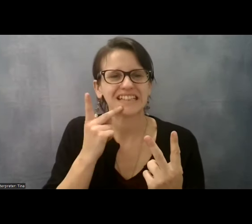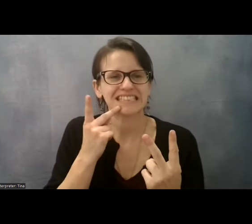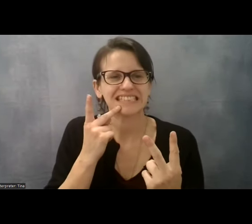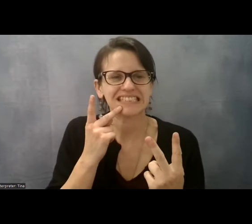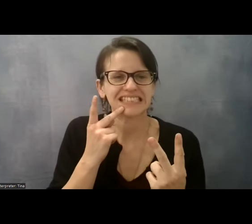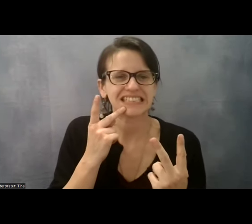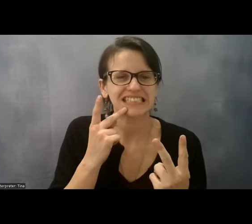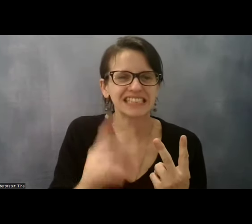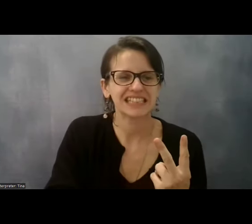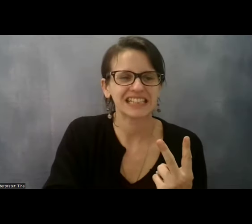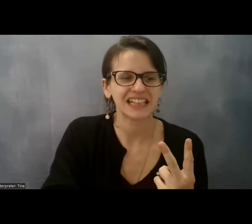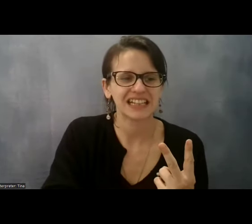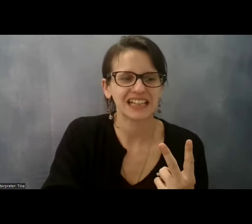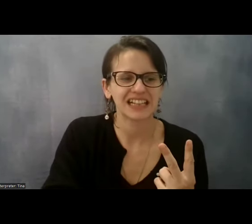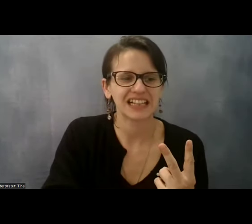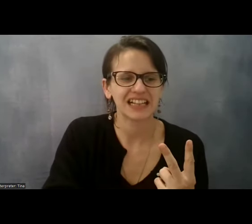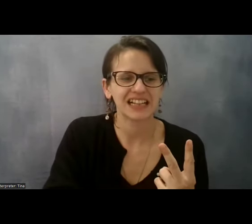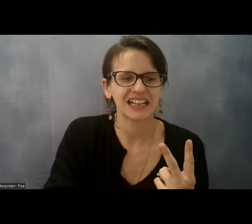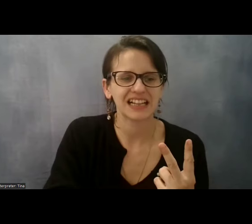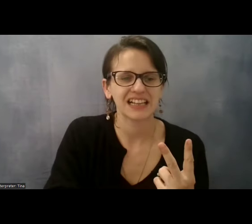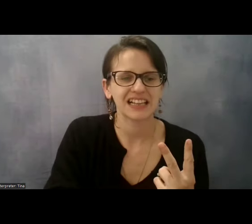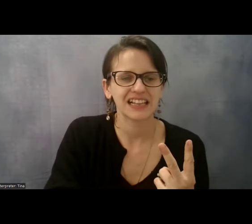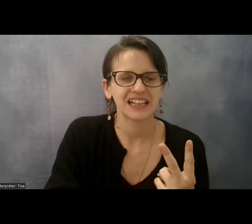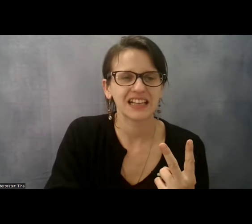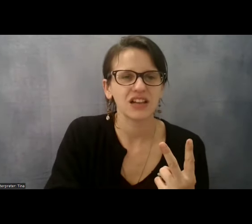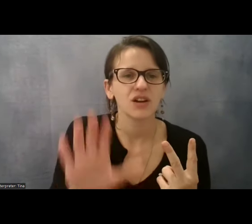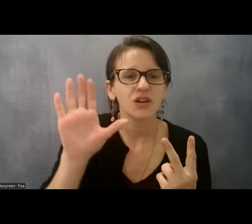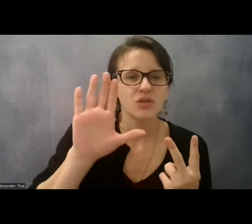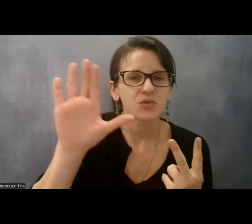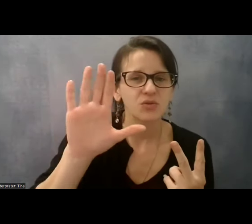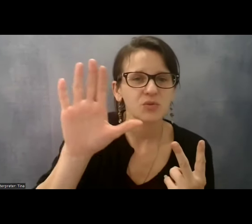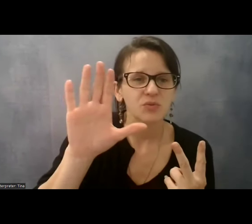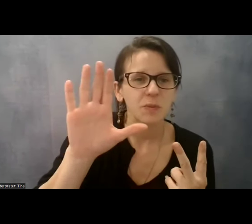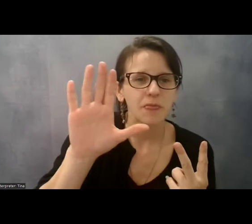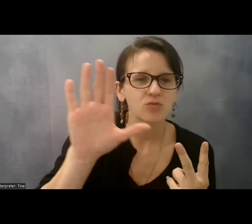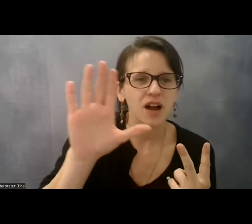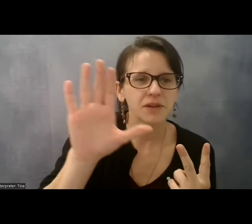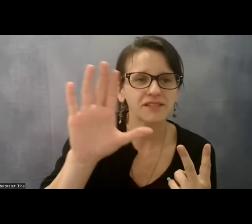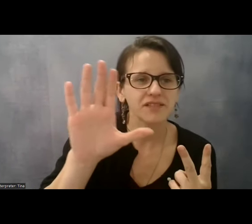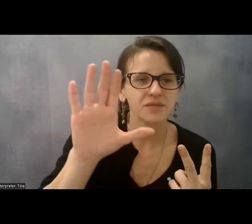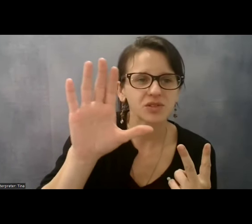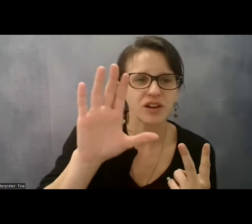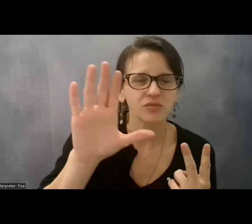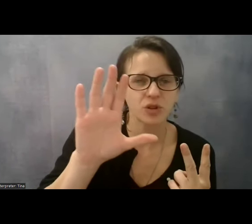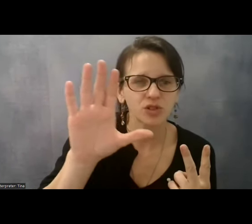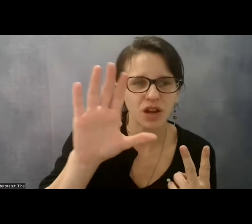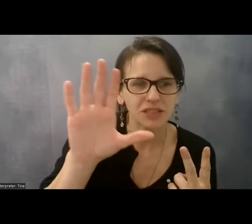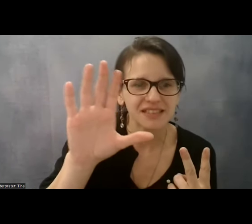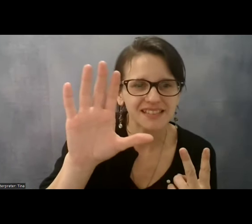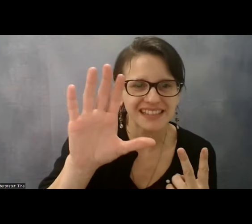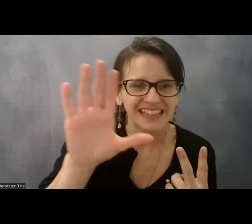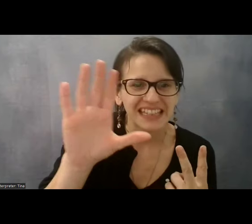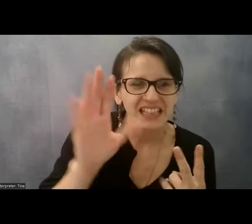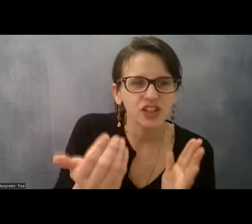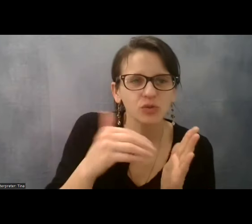talk a little bit about how we can grow these amazing foods. Let's talk about gardening. Robin, I'm sorry, Ocean